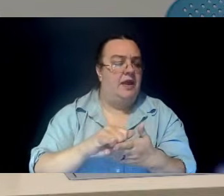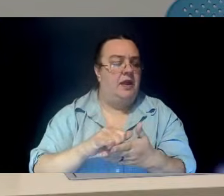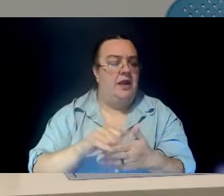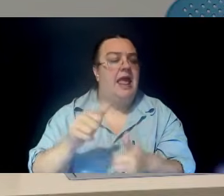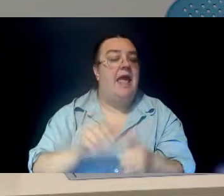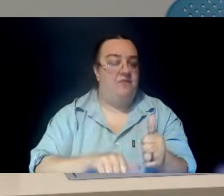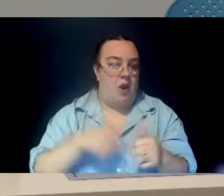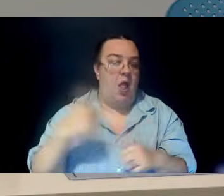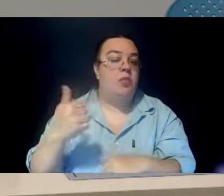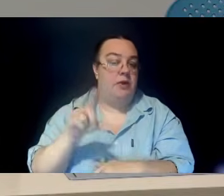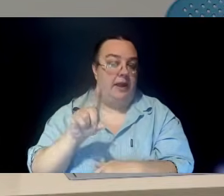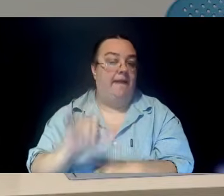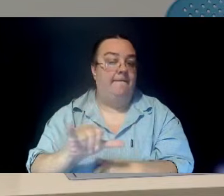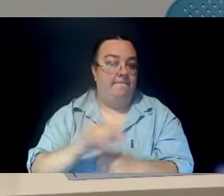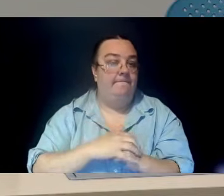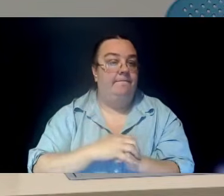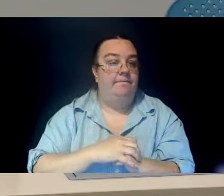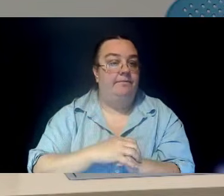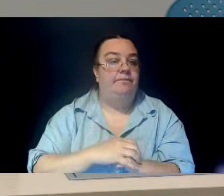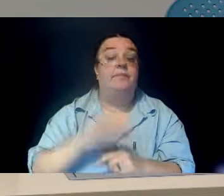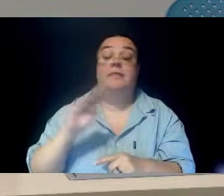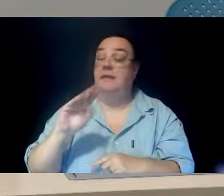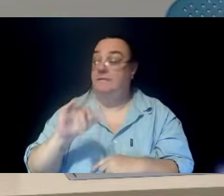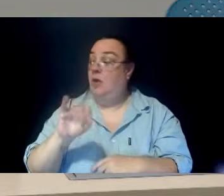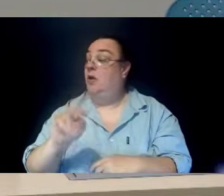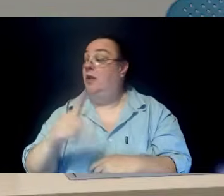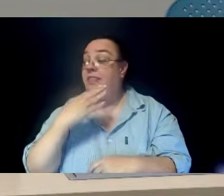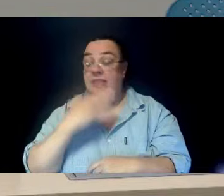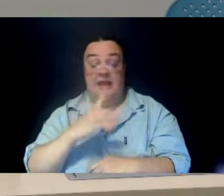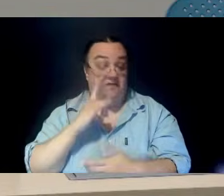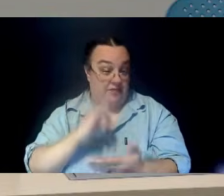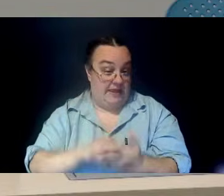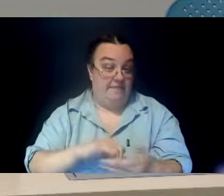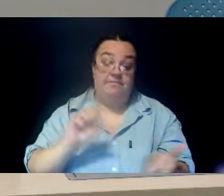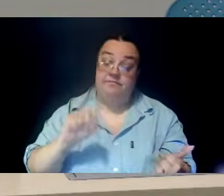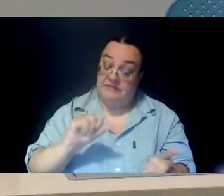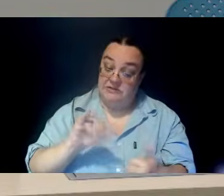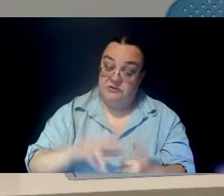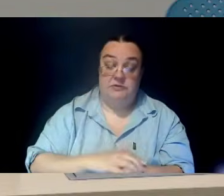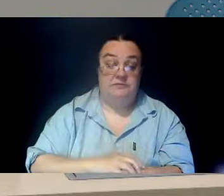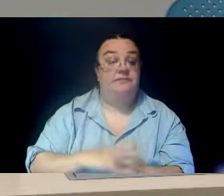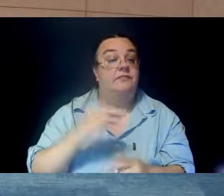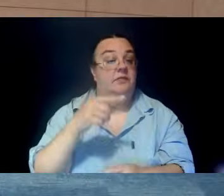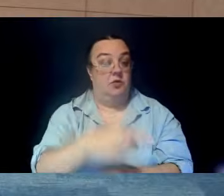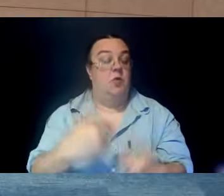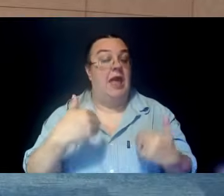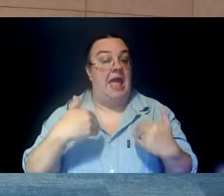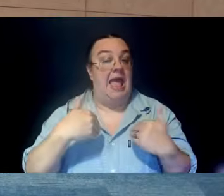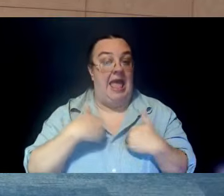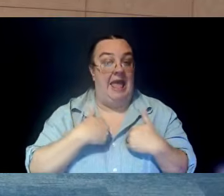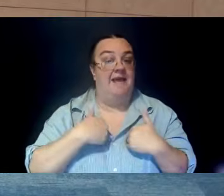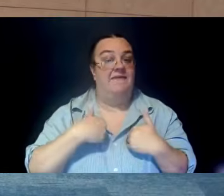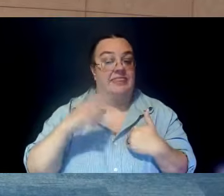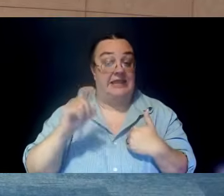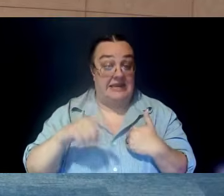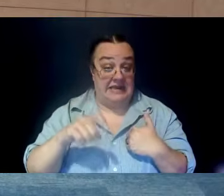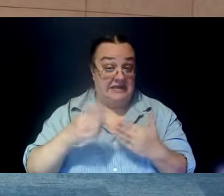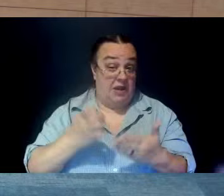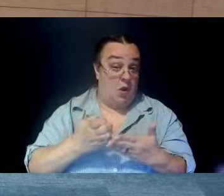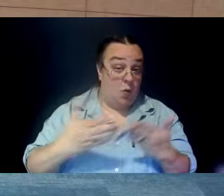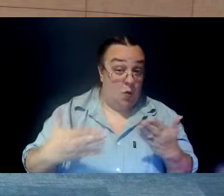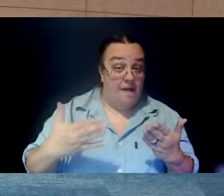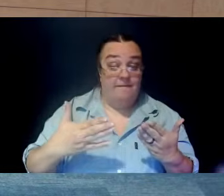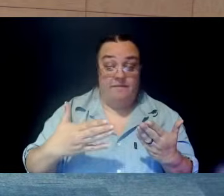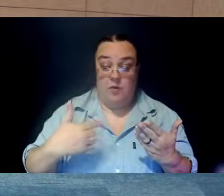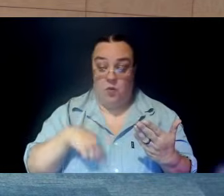day. All right, thank you for that. Yes, sir. And you have the necessary equipment. I mean, we don't need